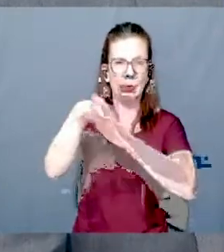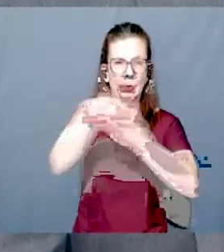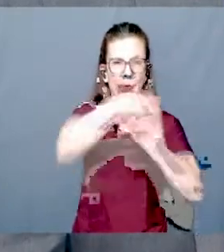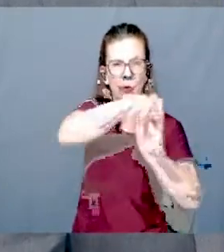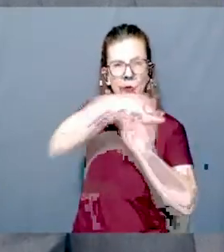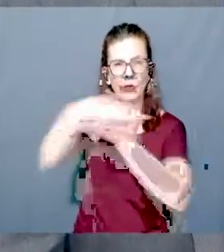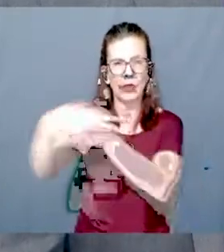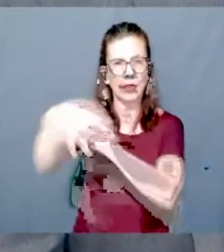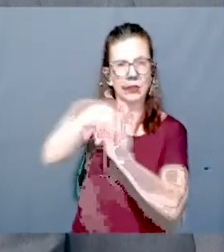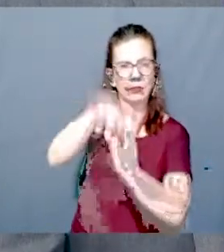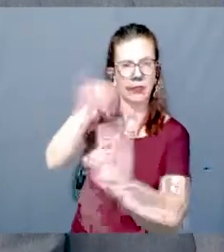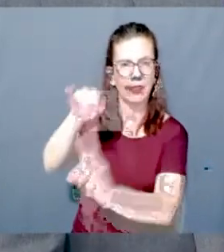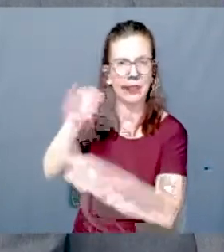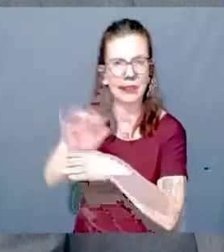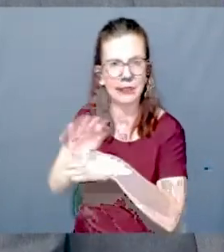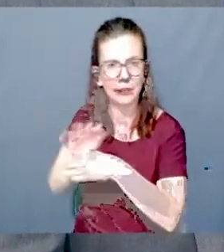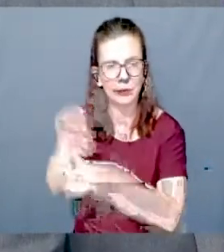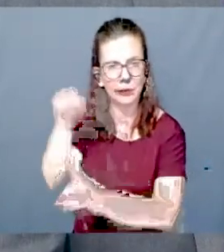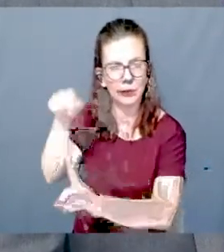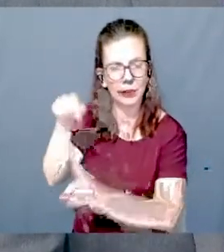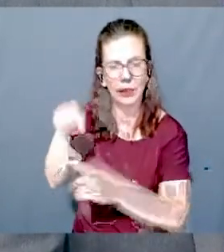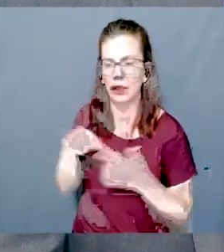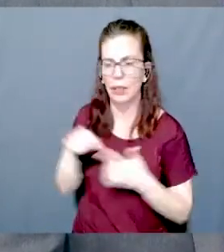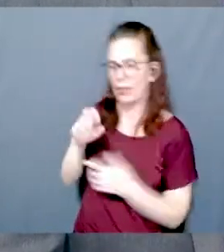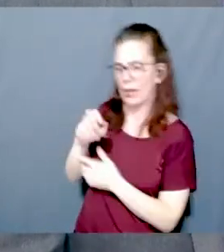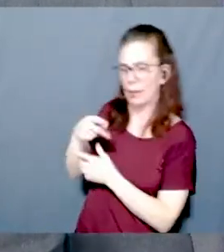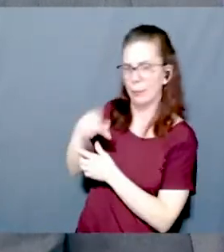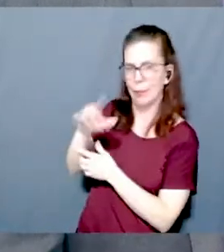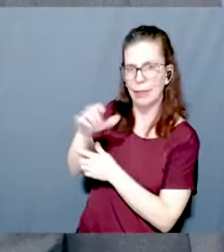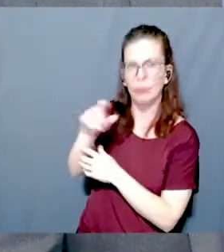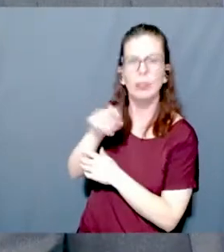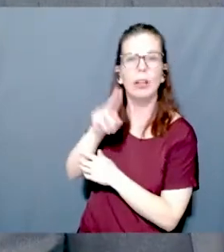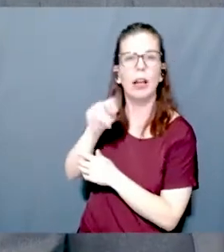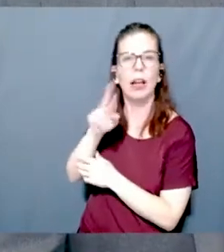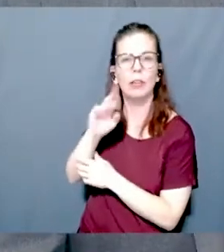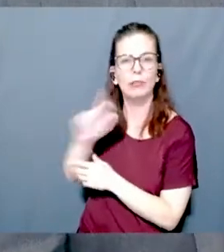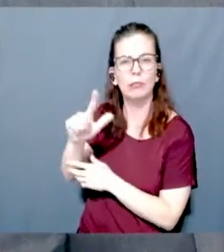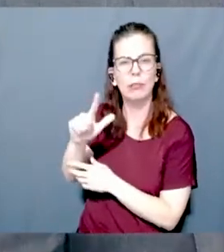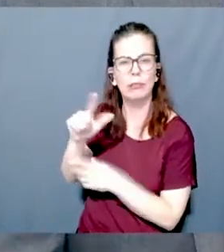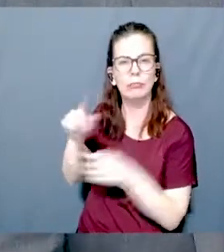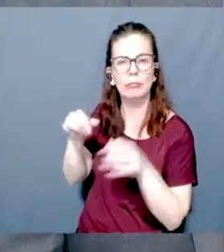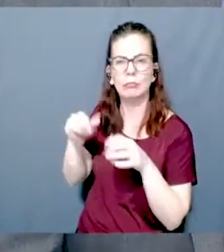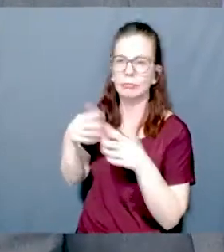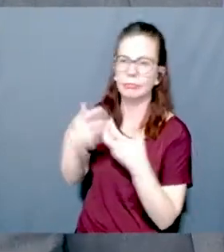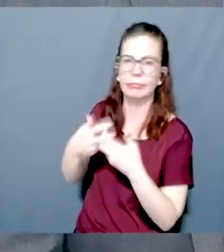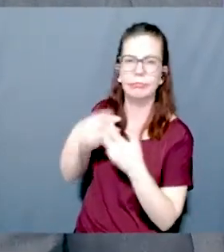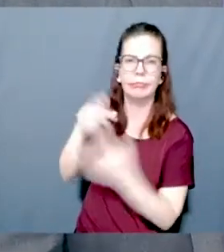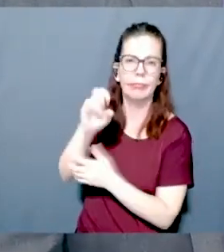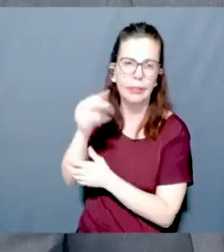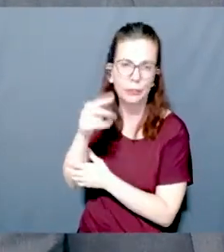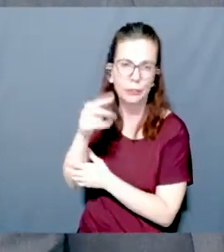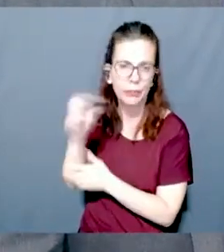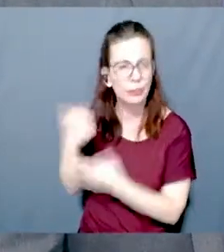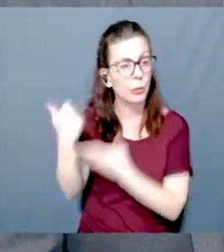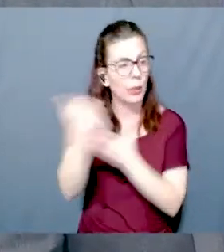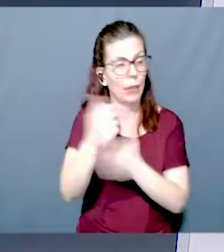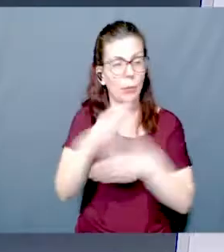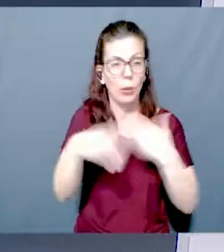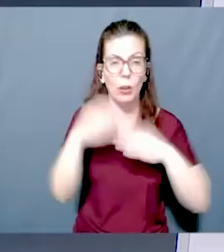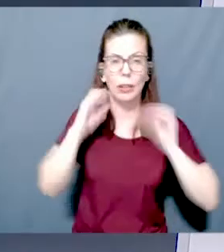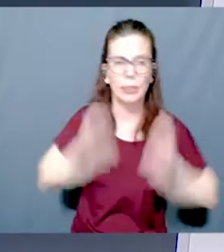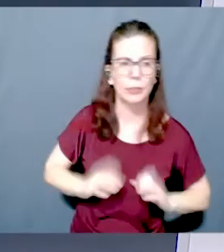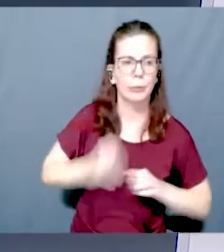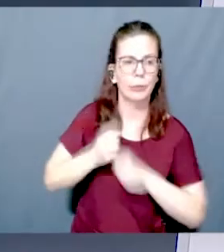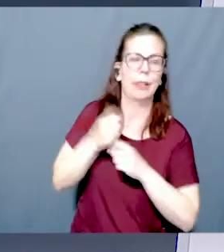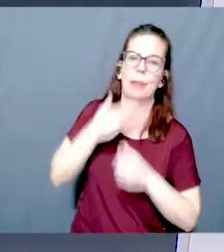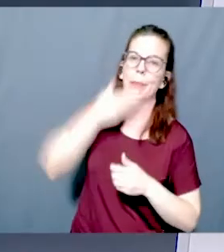Epic, with their Unreal Engine to really help all those customers really produce the best contents possible.